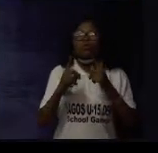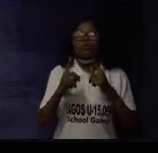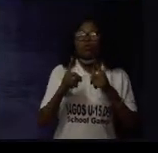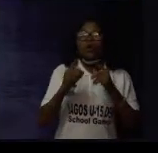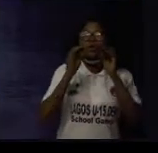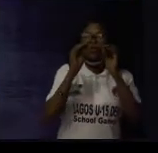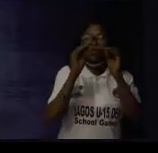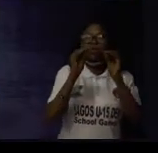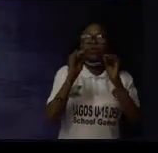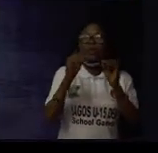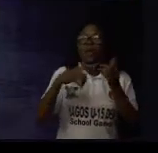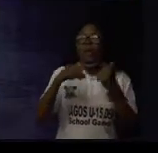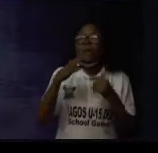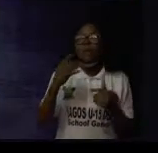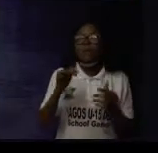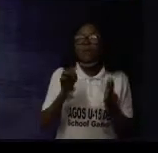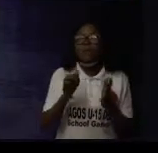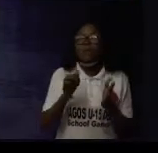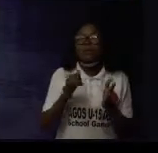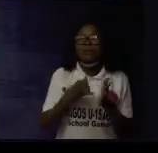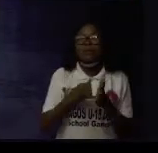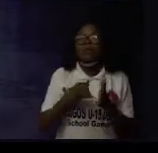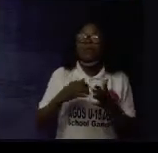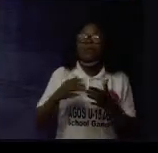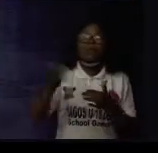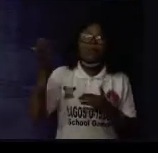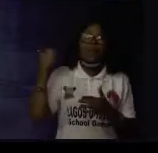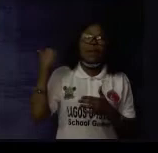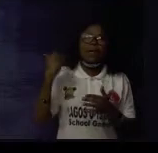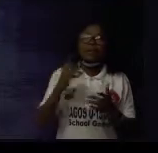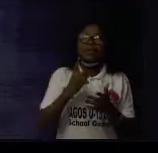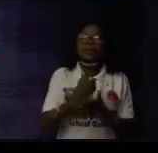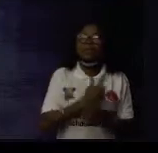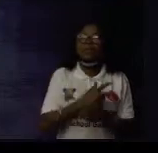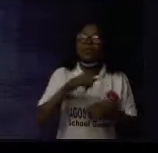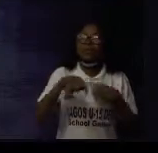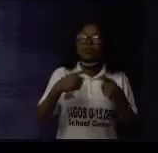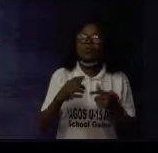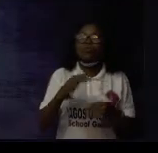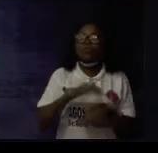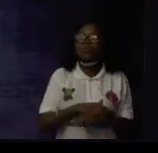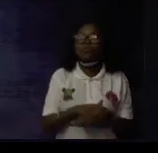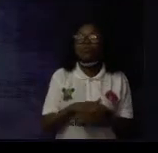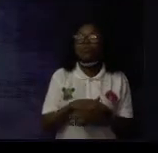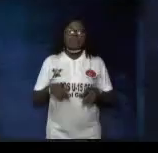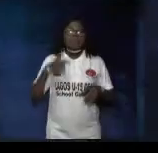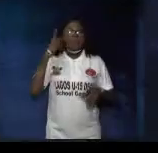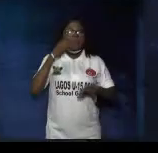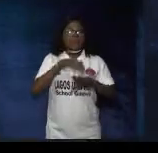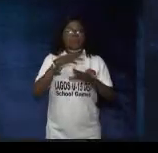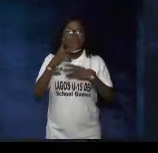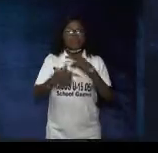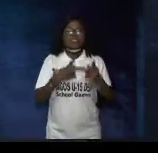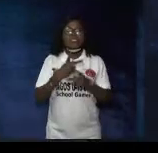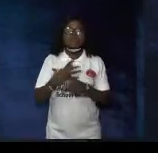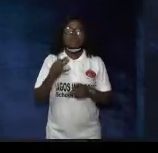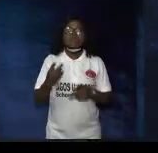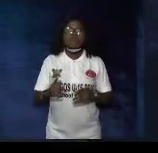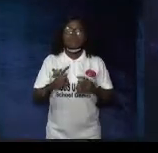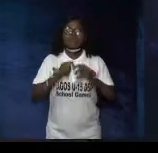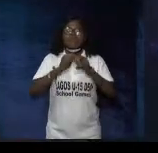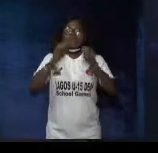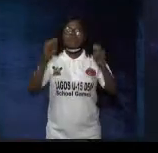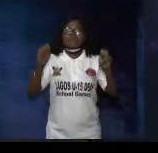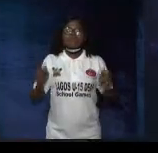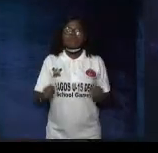about angles in a triangle in our previous lessons. So now let's go into specifics. Let us now look at the